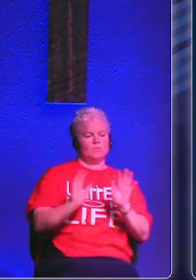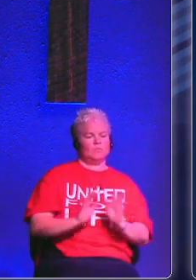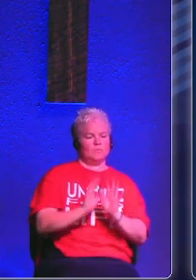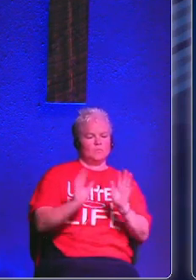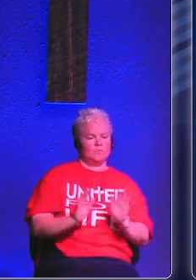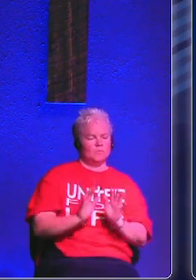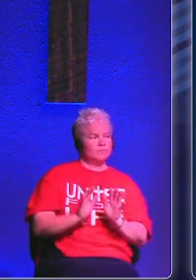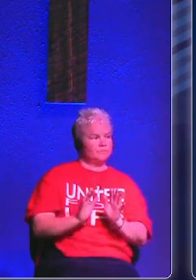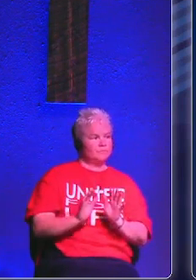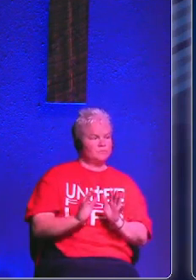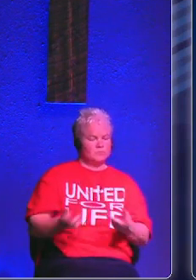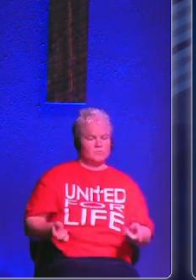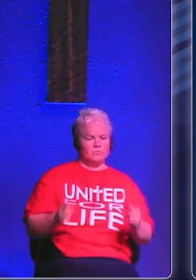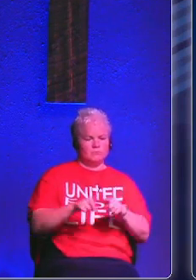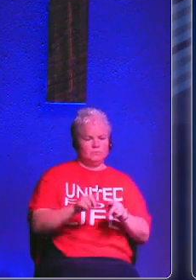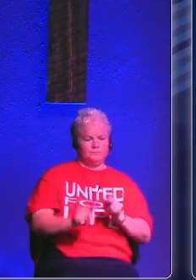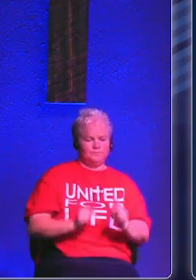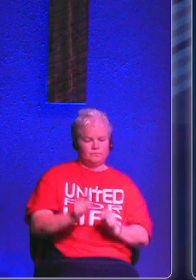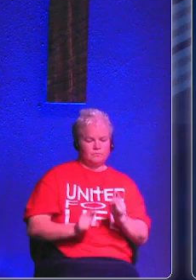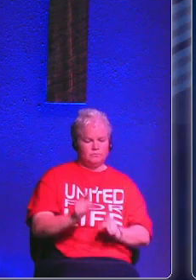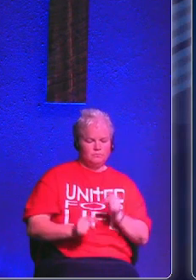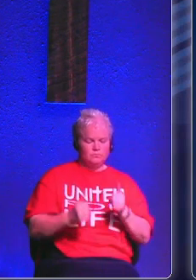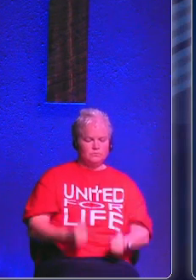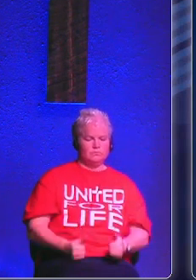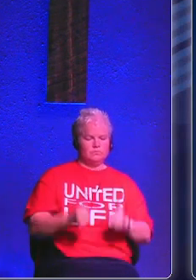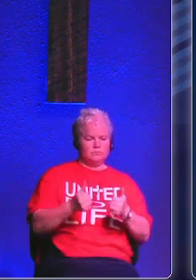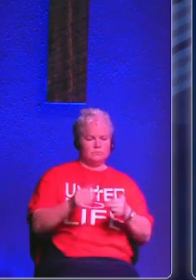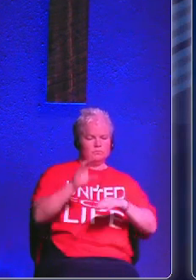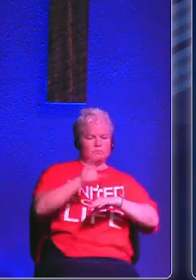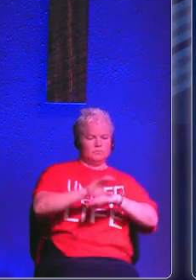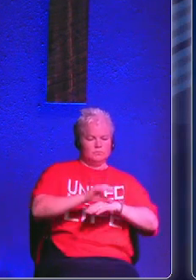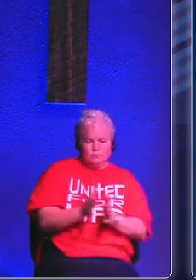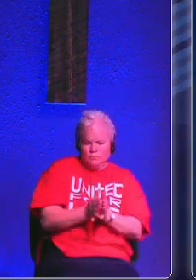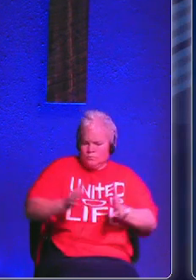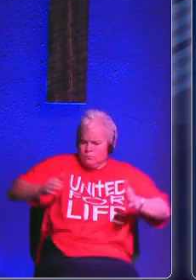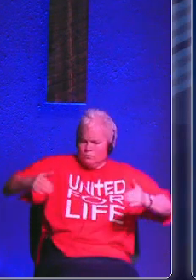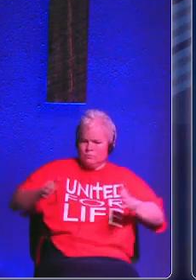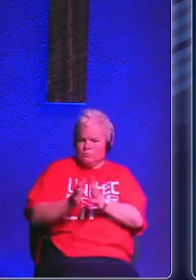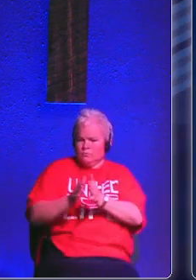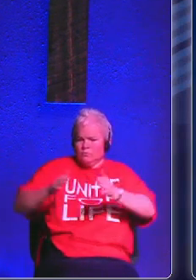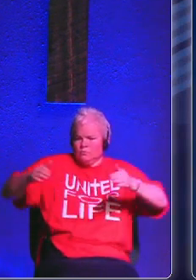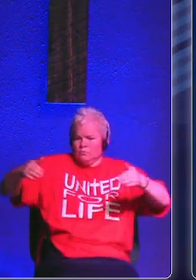seen some stuff happen in people's lives. We as a body, we're growing.